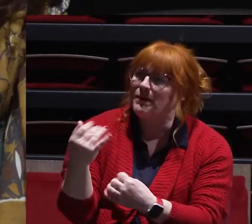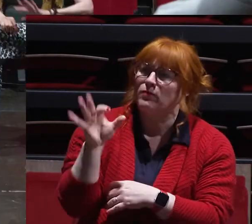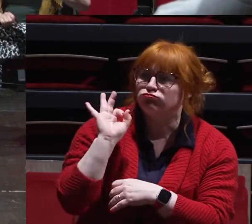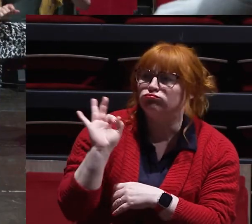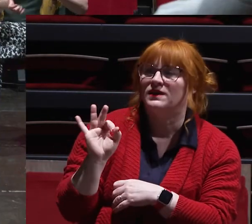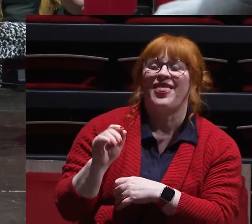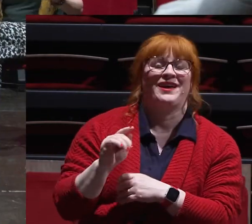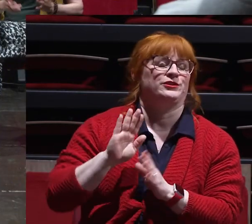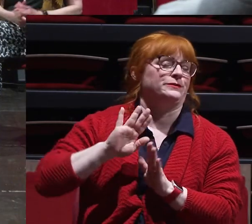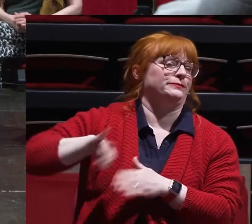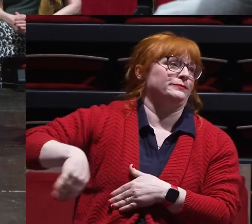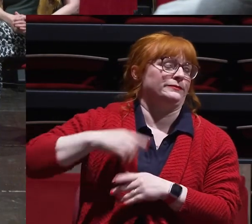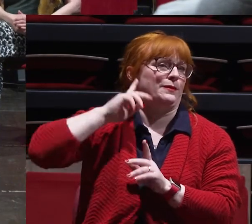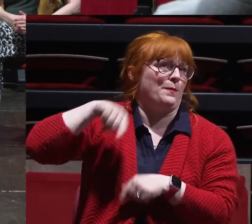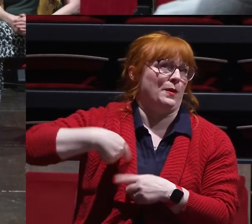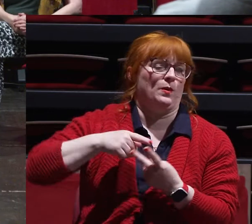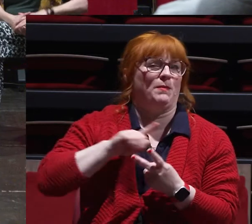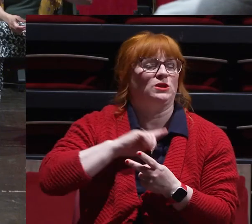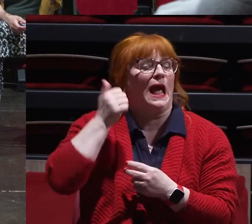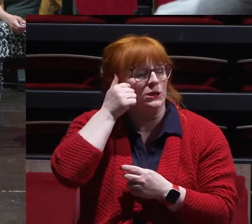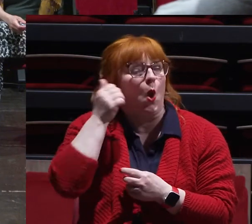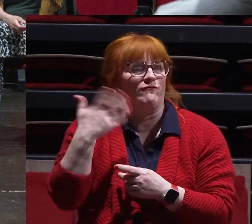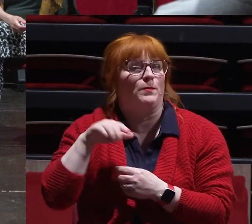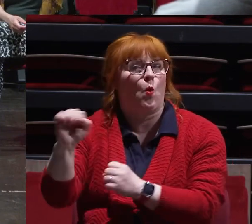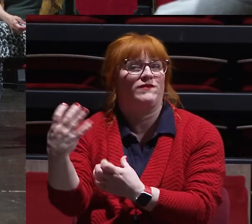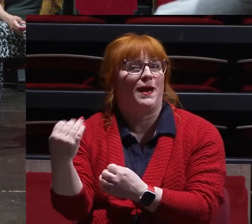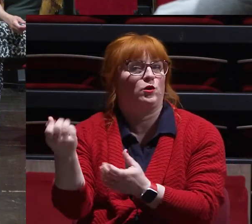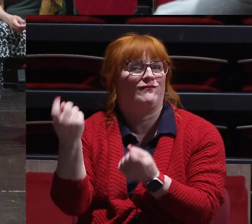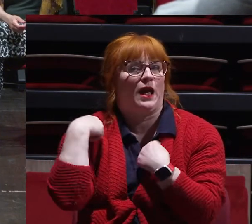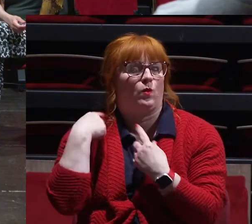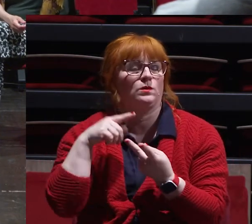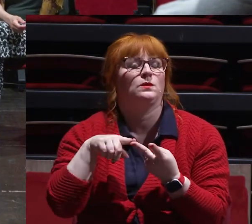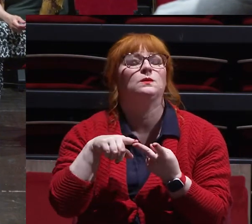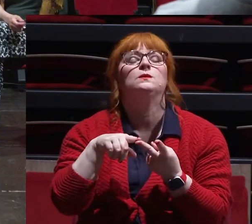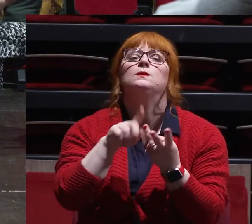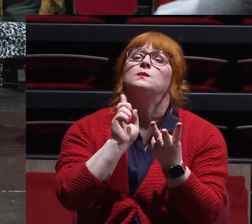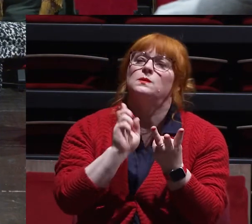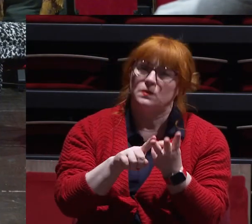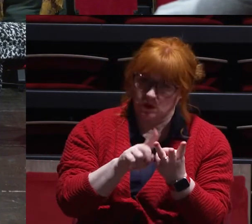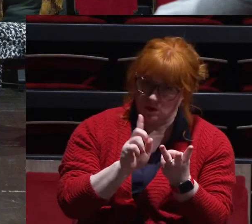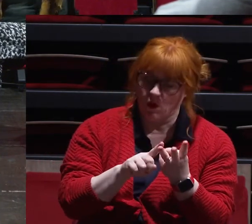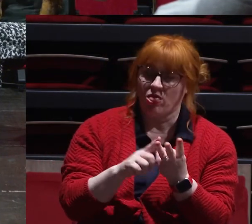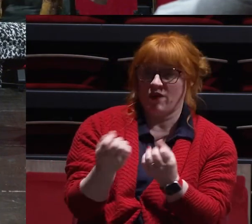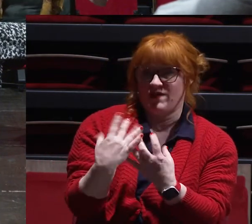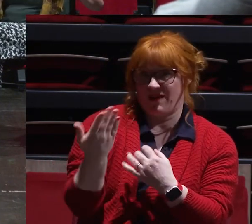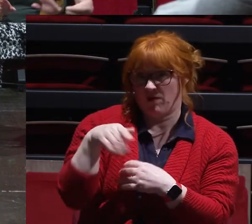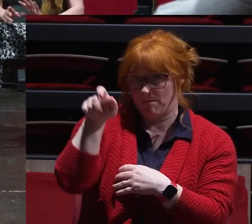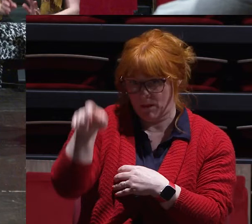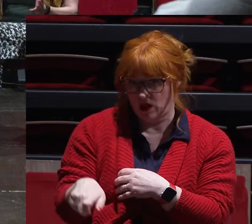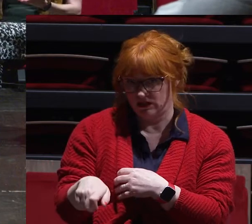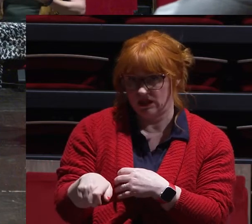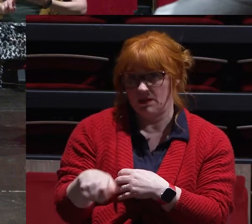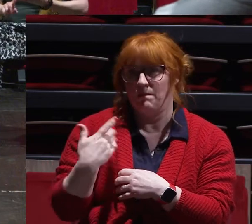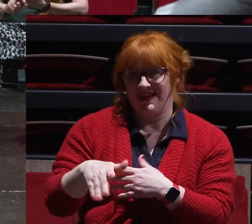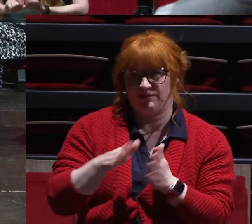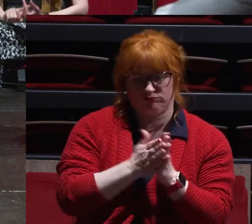great. You're like, yeah, and you just very politely, oh, that's interesting, I hadn't thought of that. No, I'm not listening to any of your notes because you don't understand what I'm doing. That's fine.